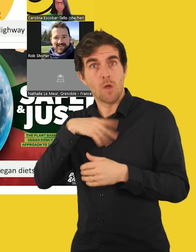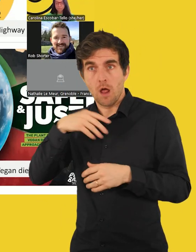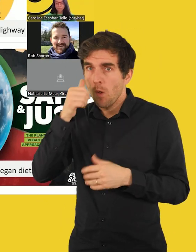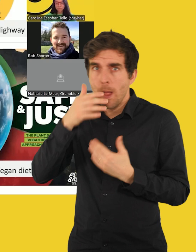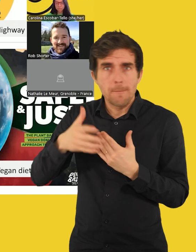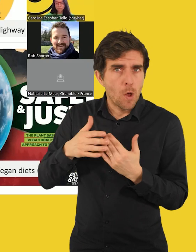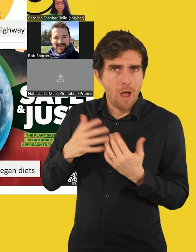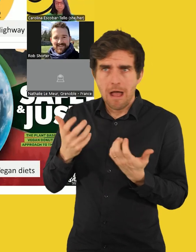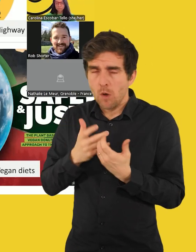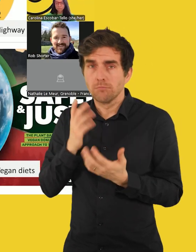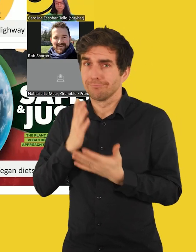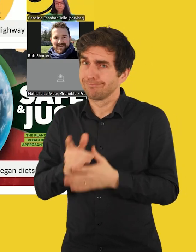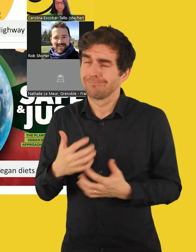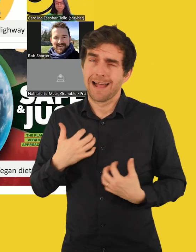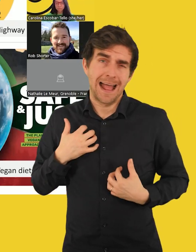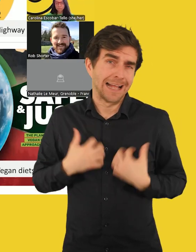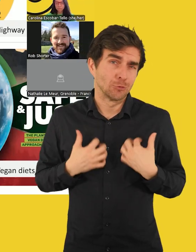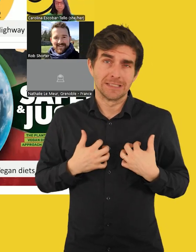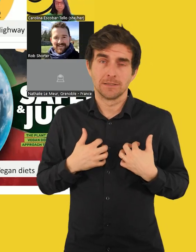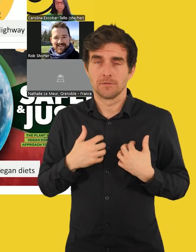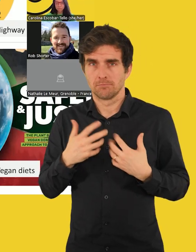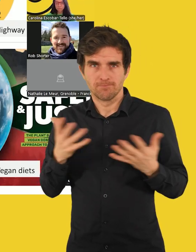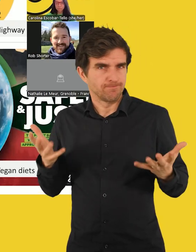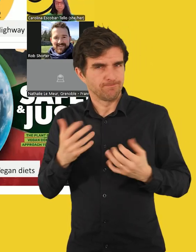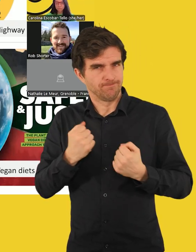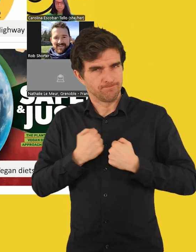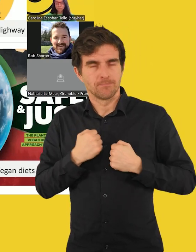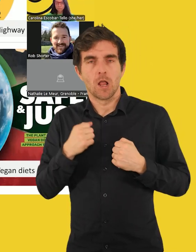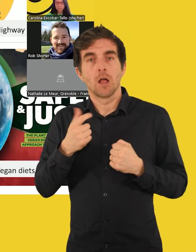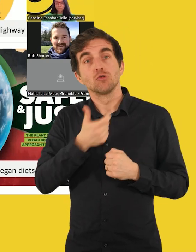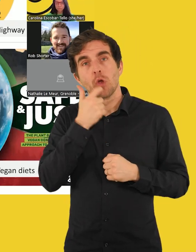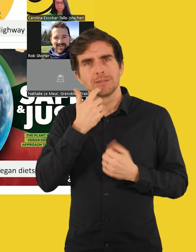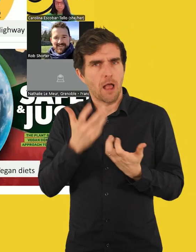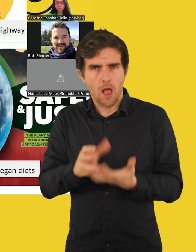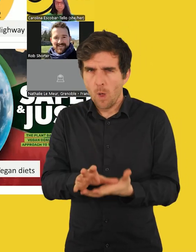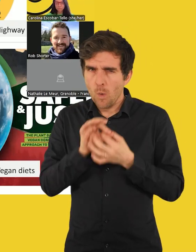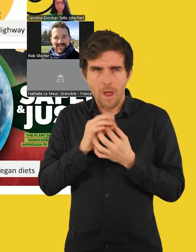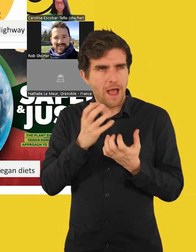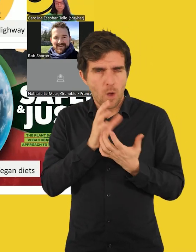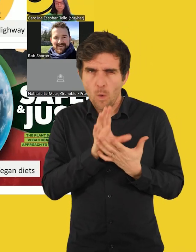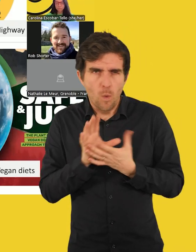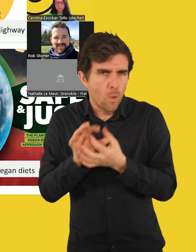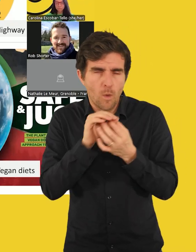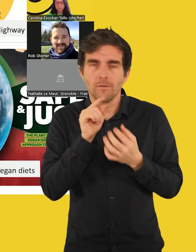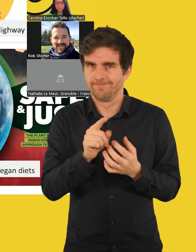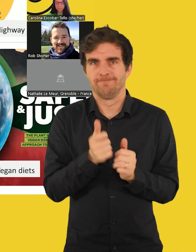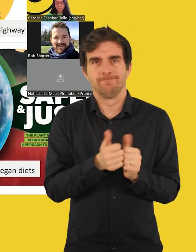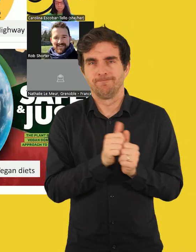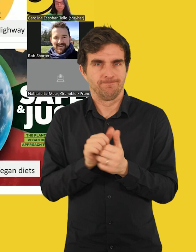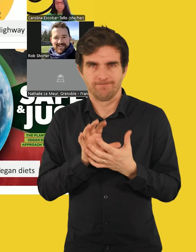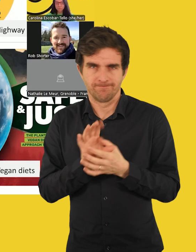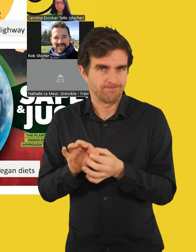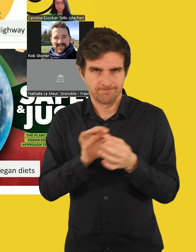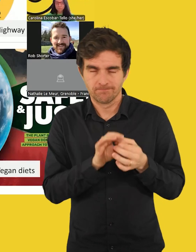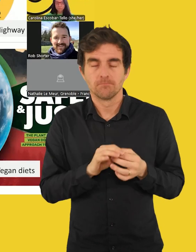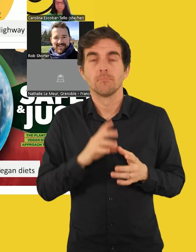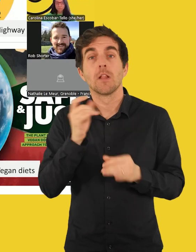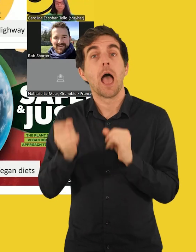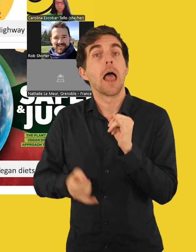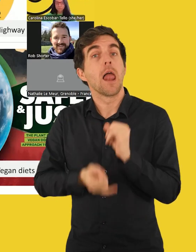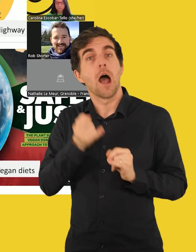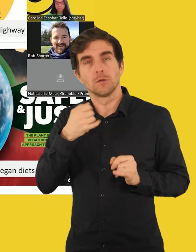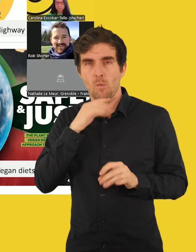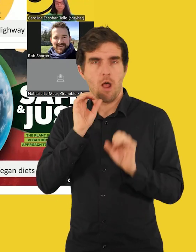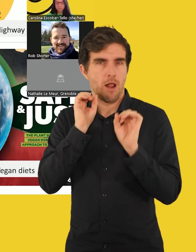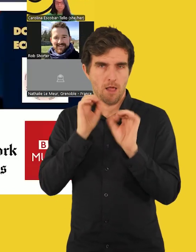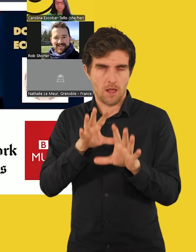that session if you want to learn more about these really interesting cutting-edge applications of the donut at the level of sectors.